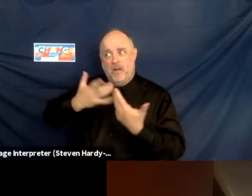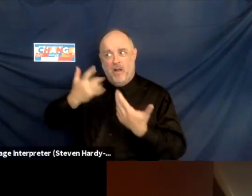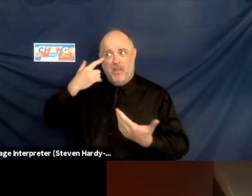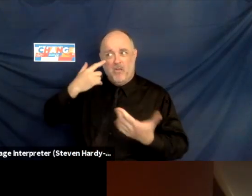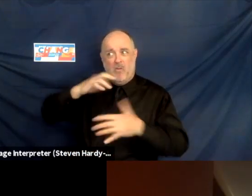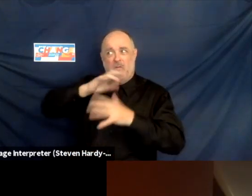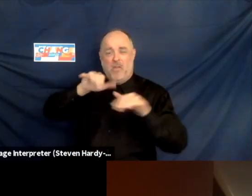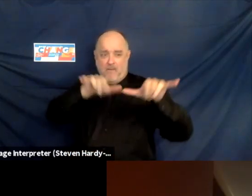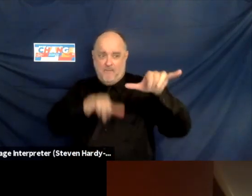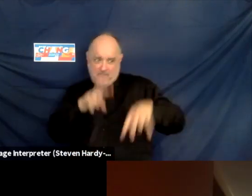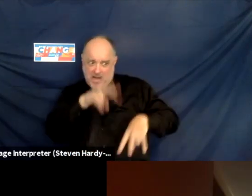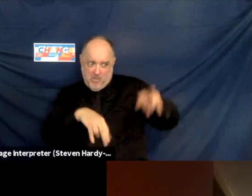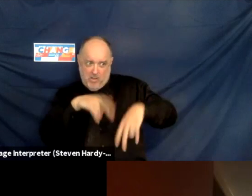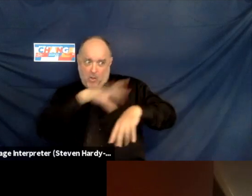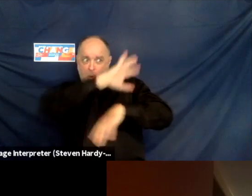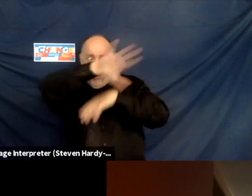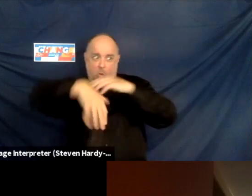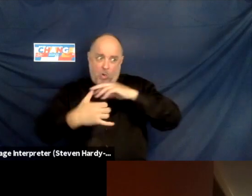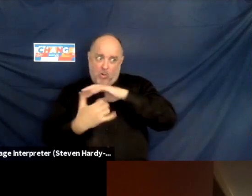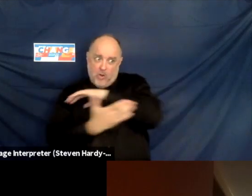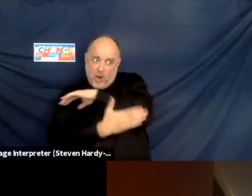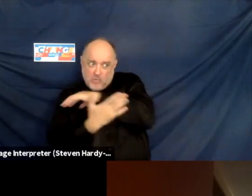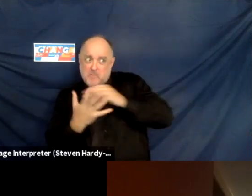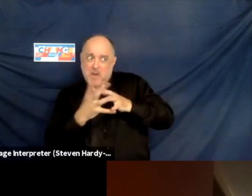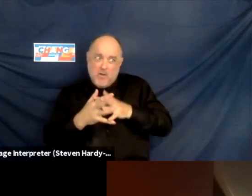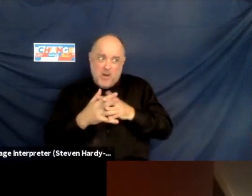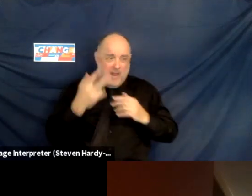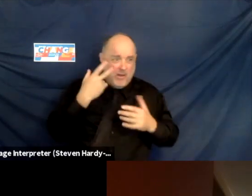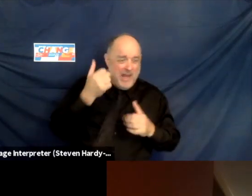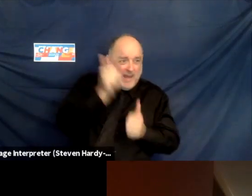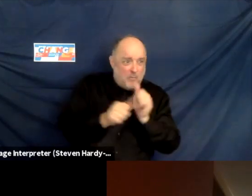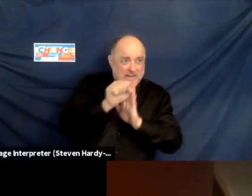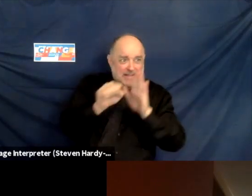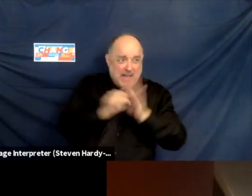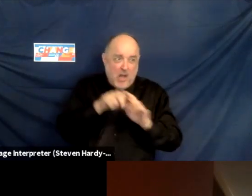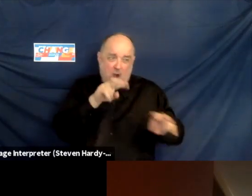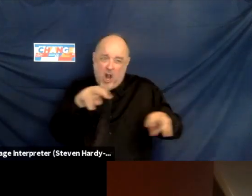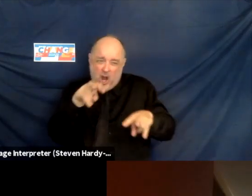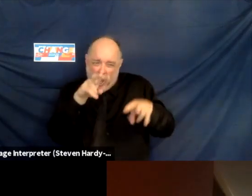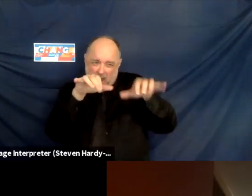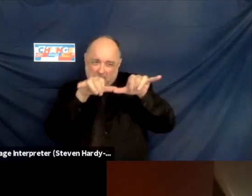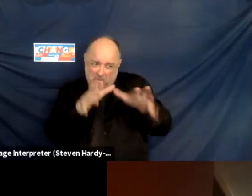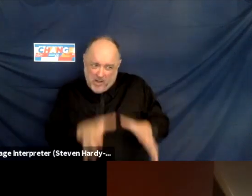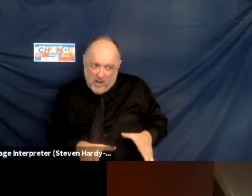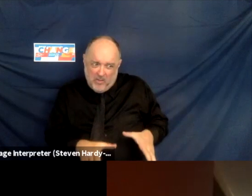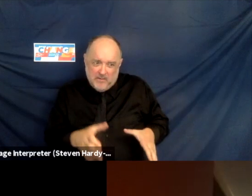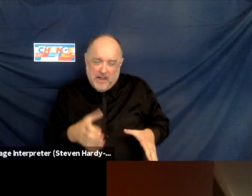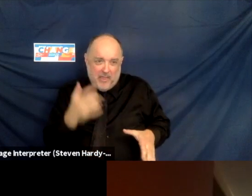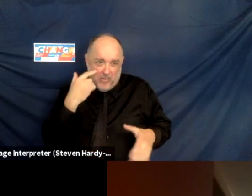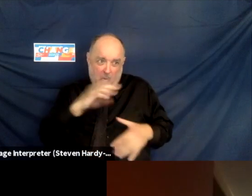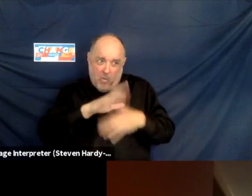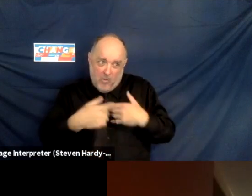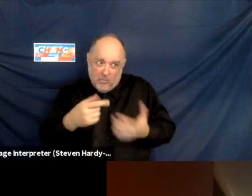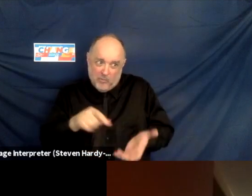but they do reports based on every state. And so this is a great day to be on the Hill, because